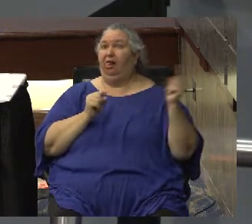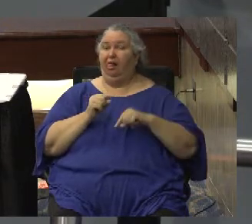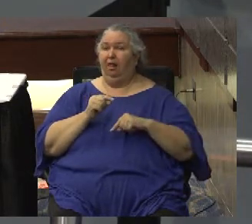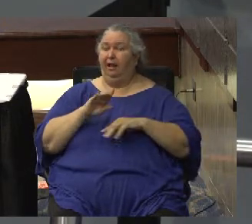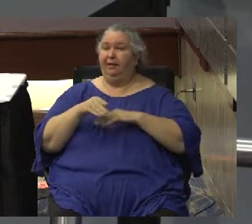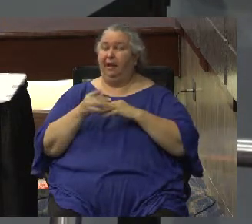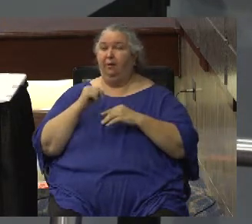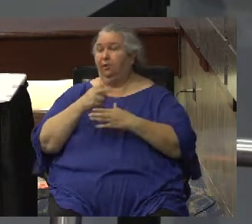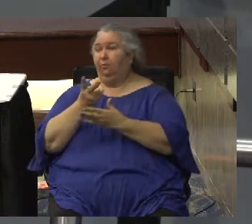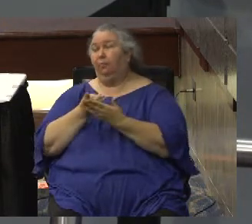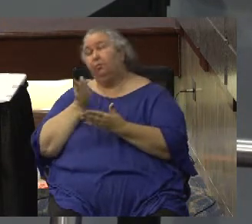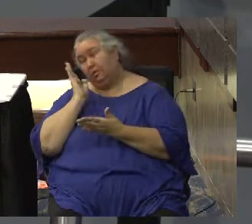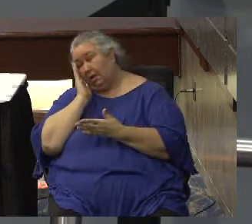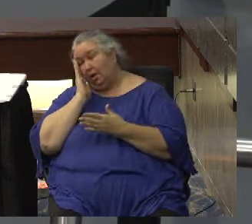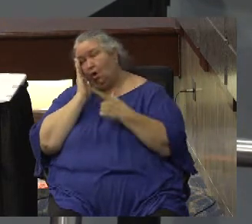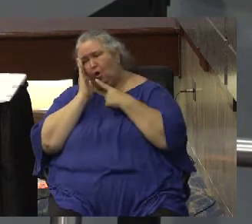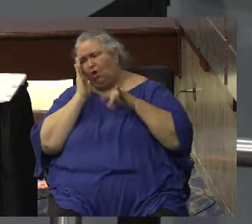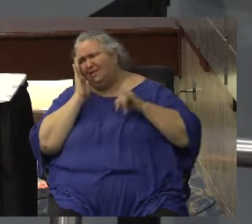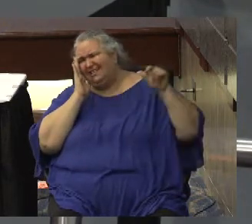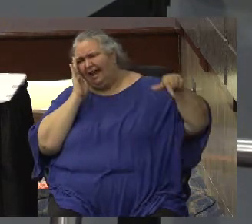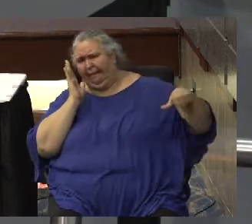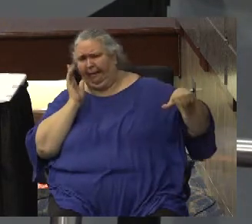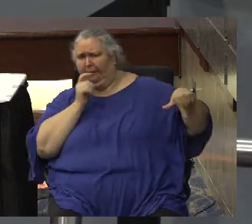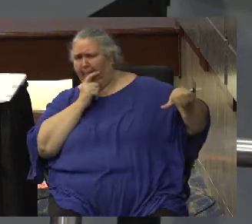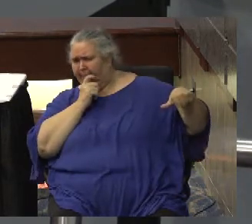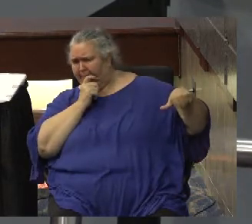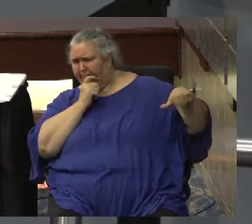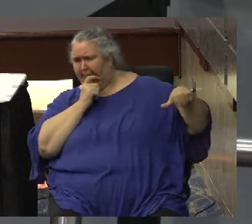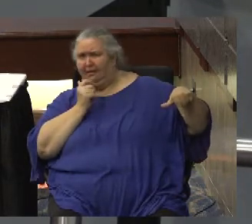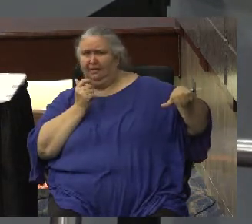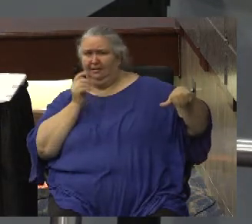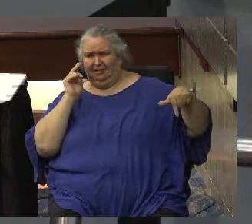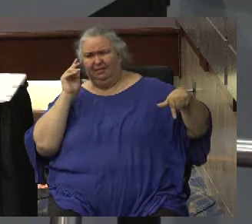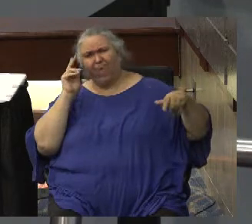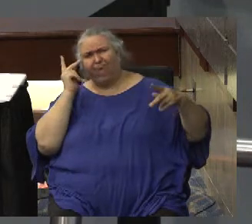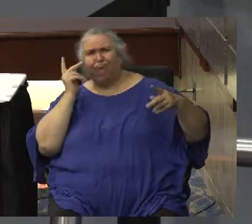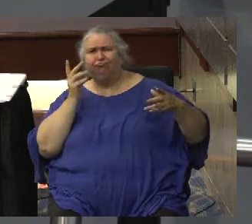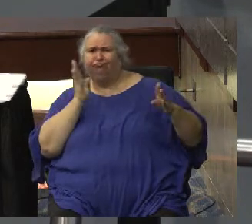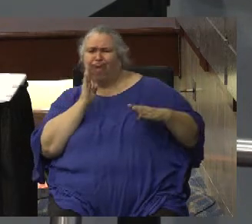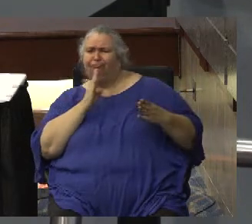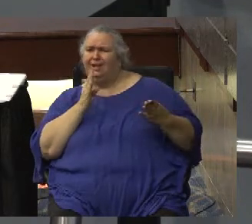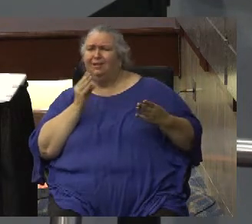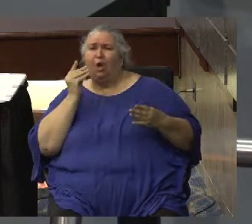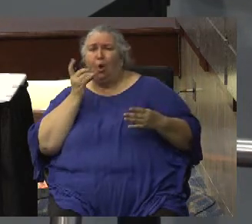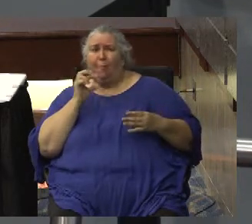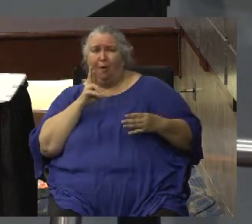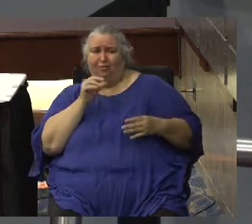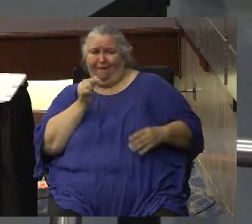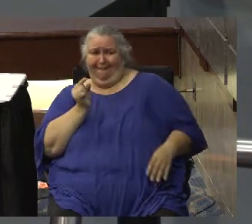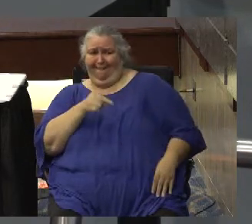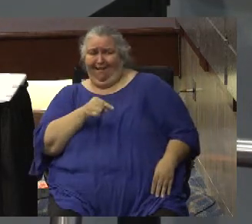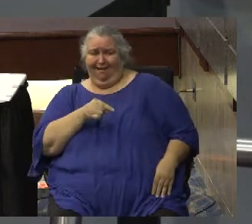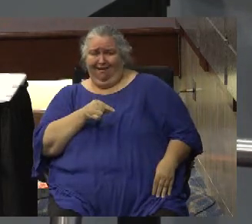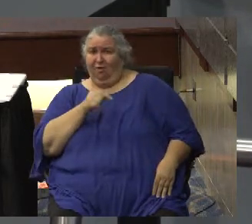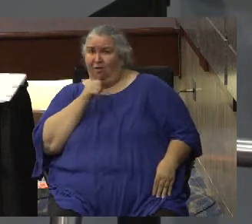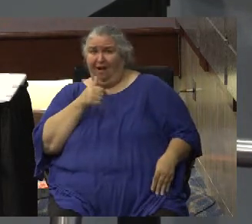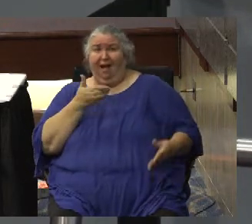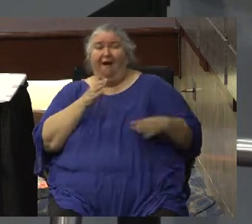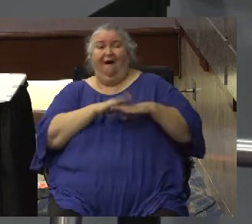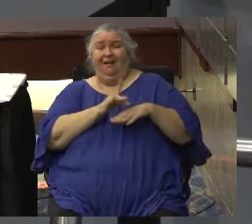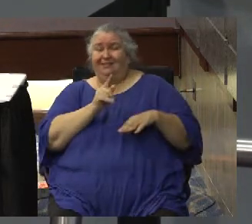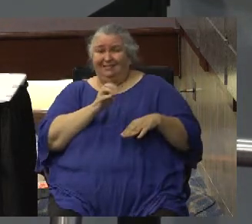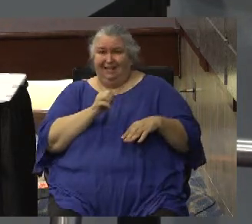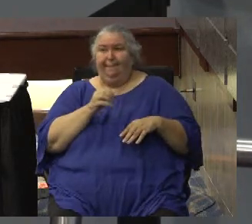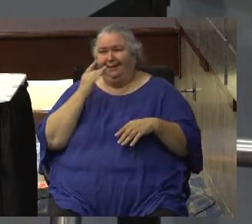lay down, you don't know who's staying next door to you. If the homeowner, is not there. Not going to be on site because a